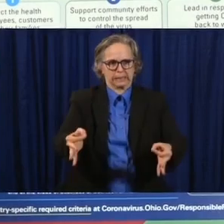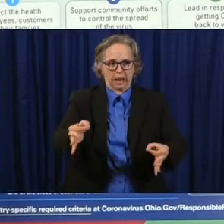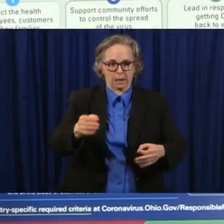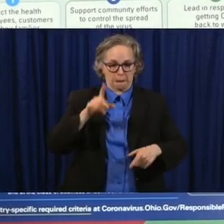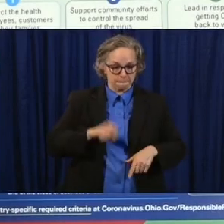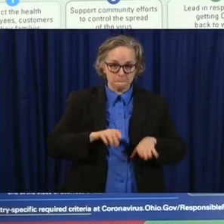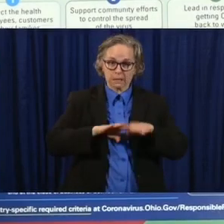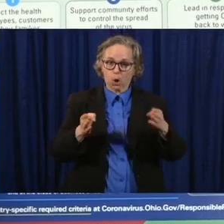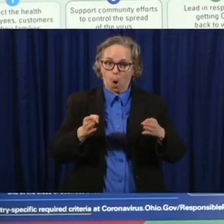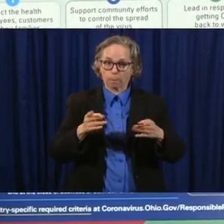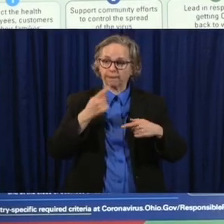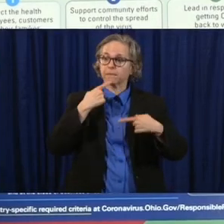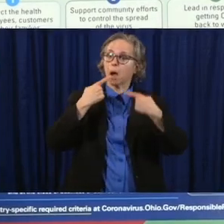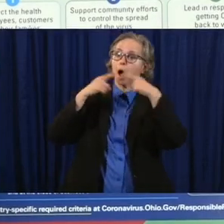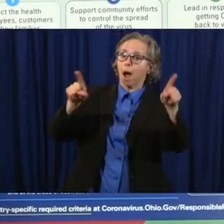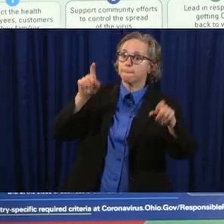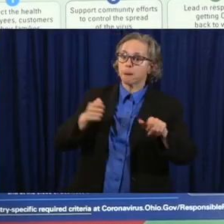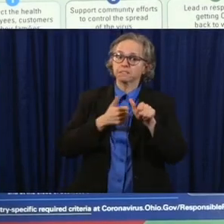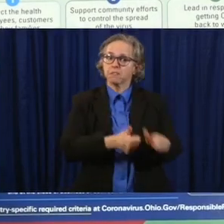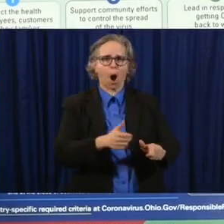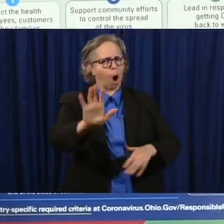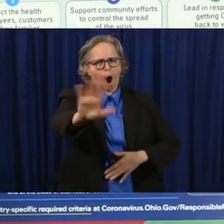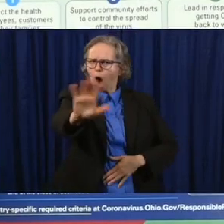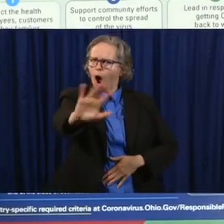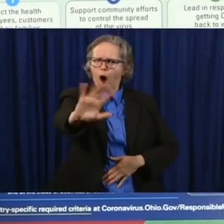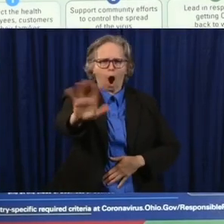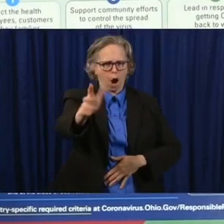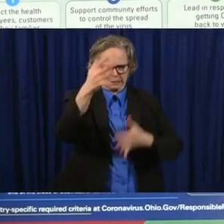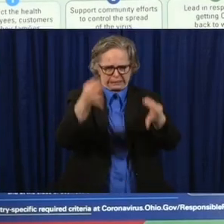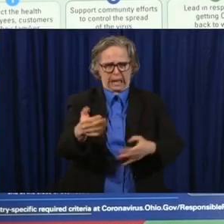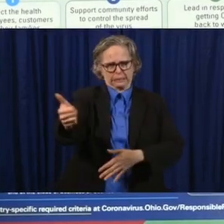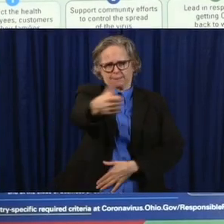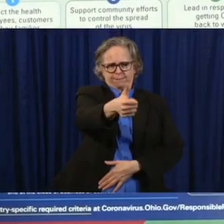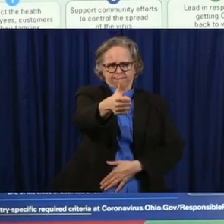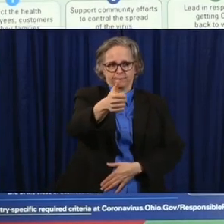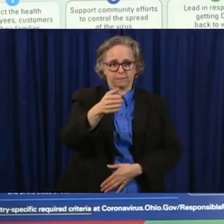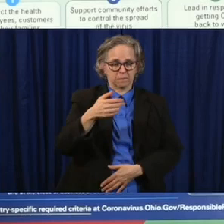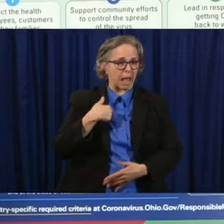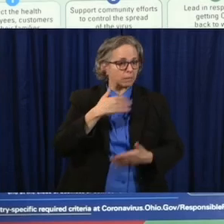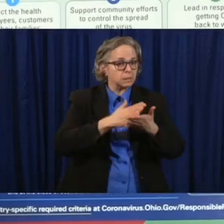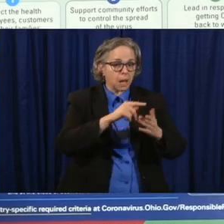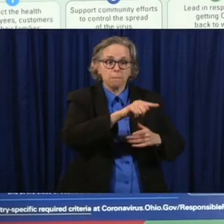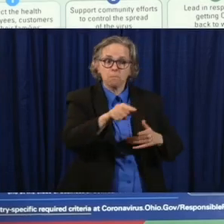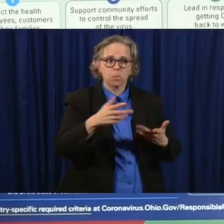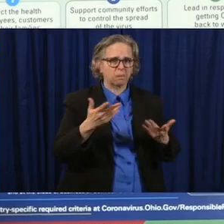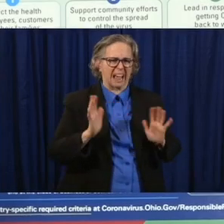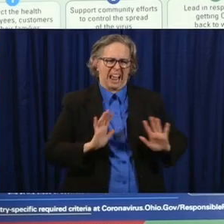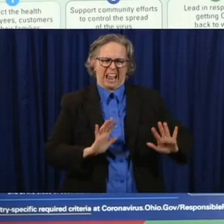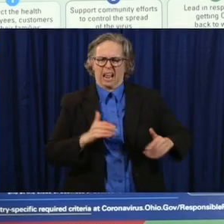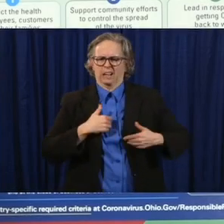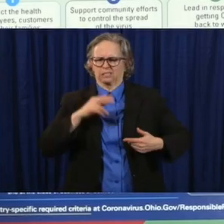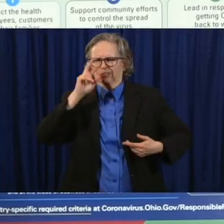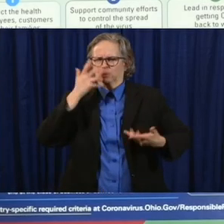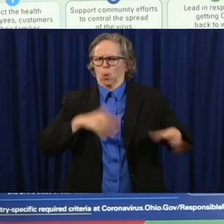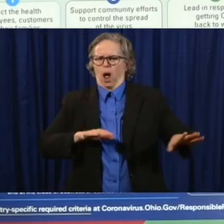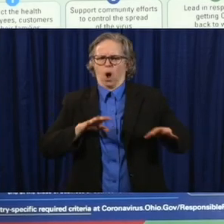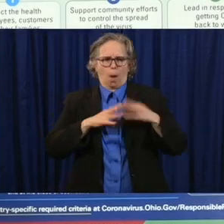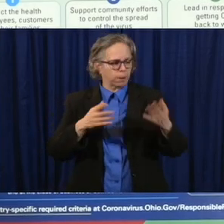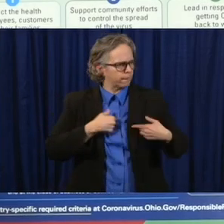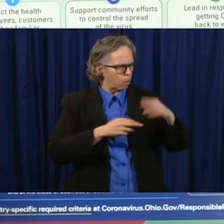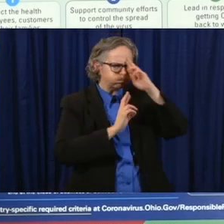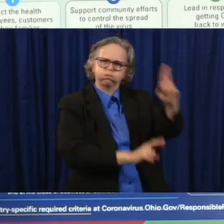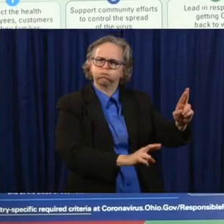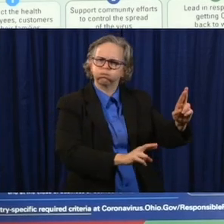go back. I understand that if someone would not want to do that, but again, with